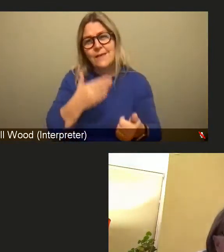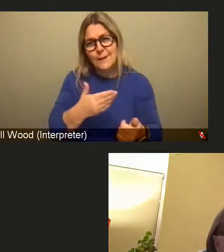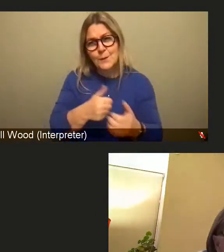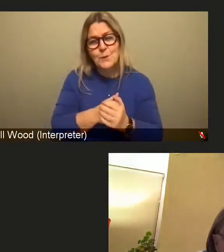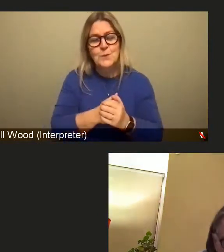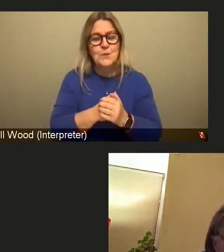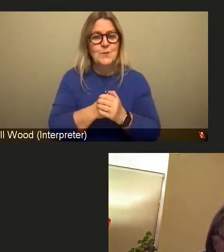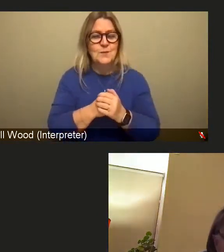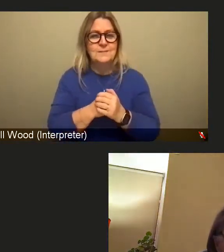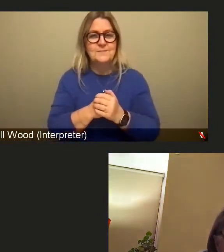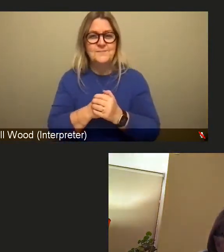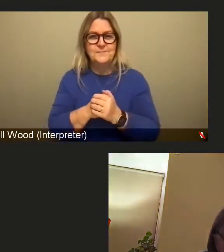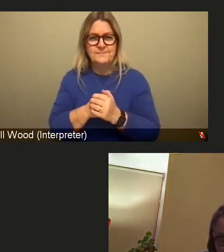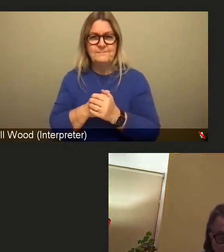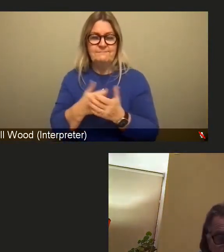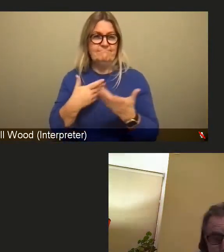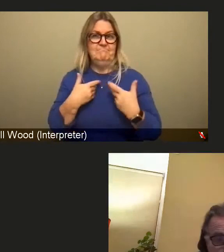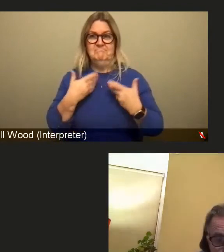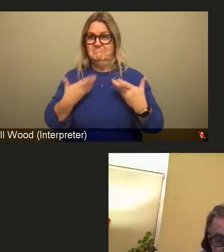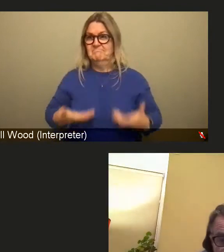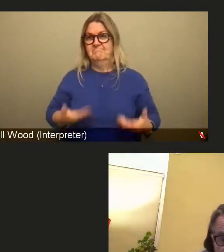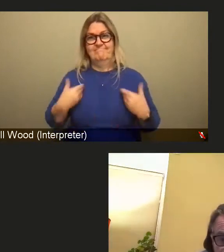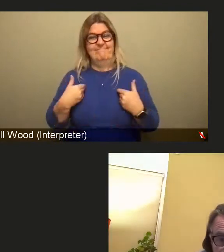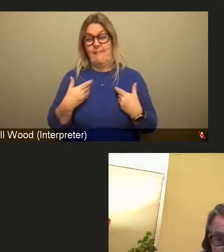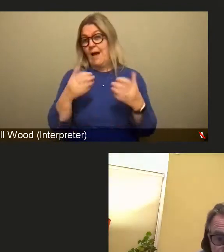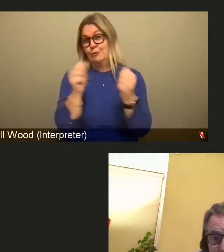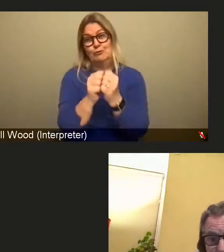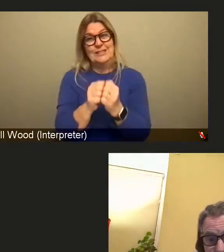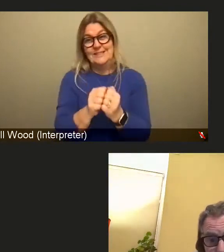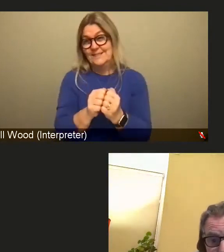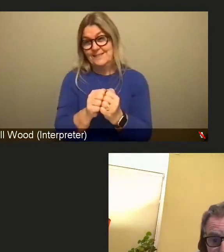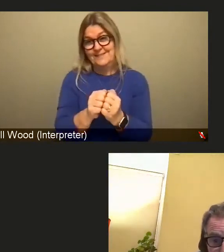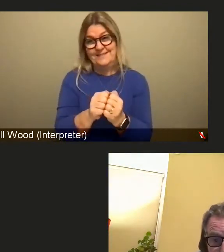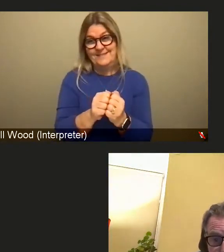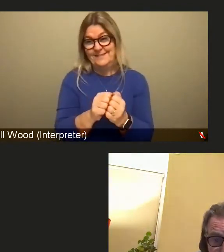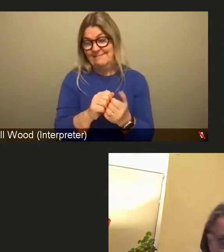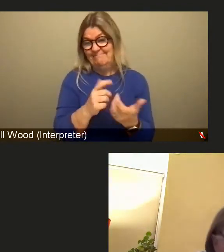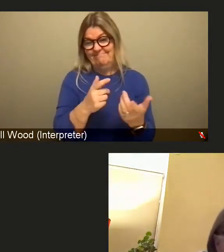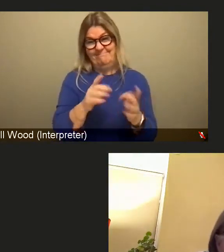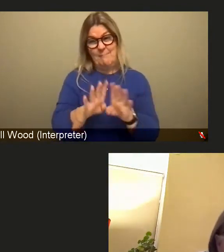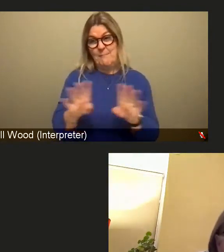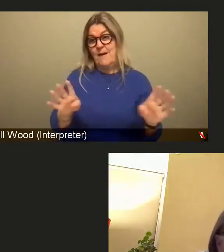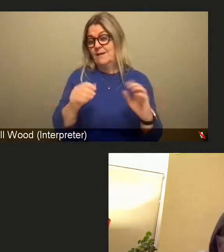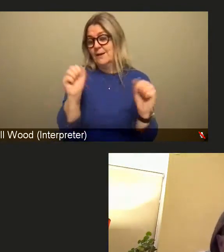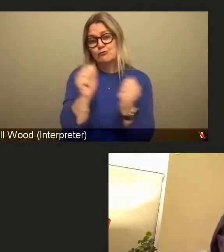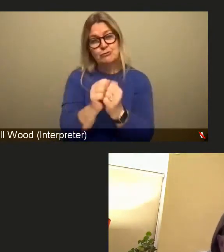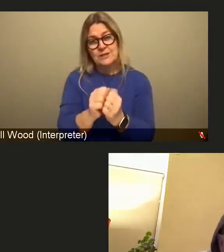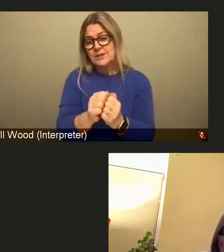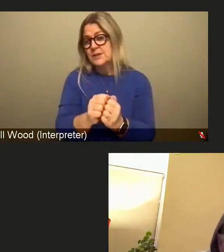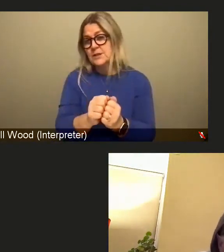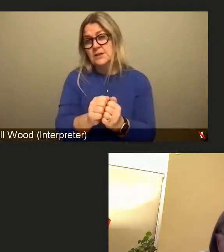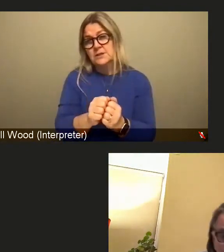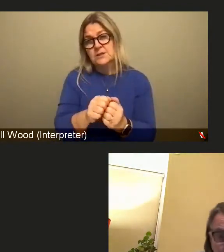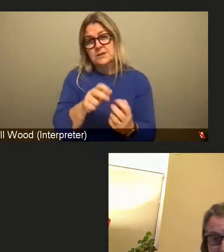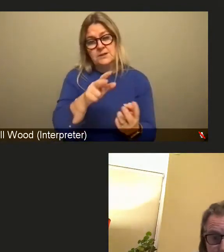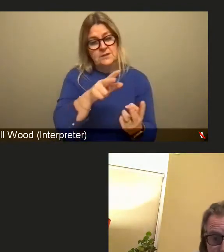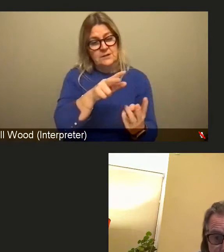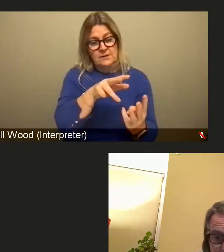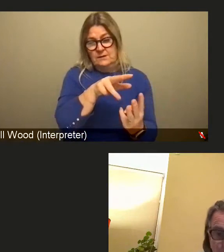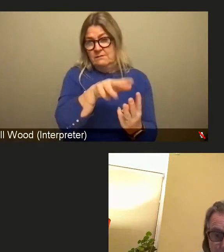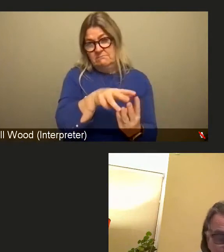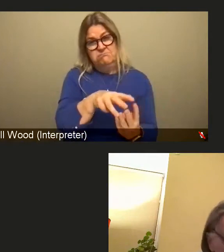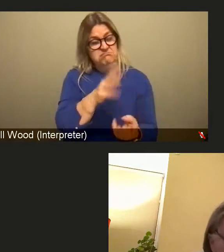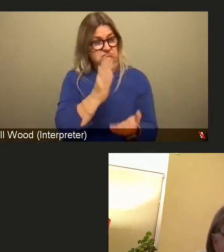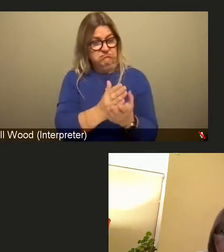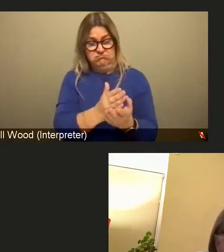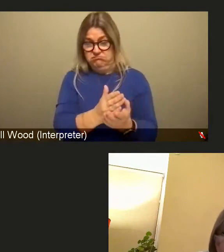And I can just have to agree with everything that's been said previously. I think everyone's been really nailed it in terms of